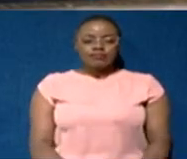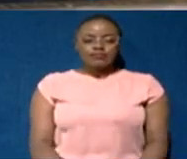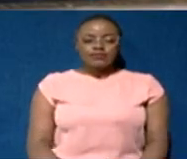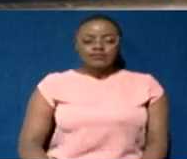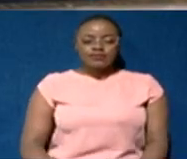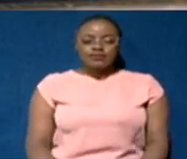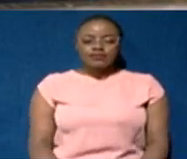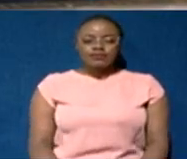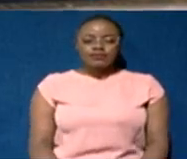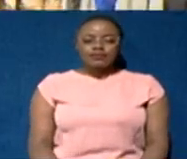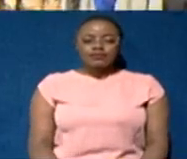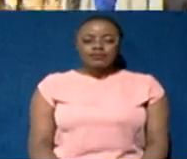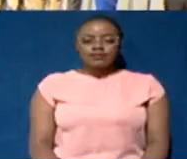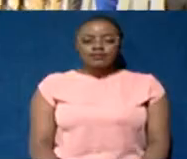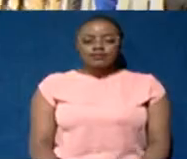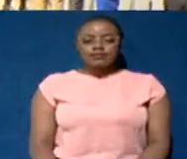tonight.